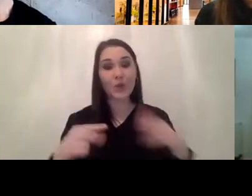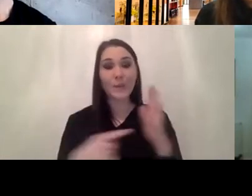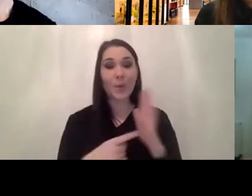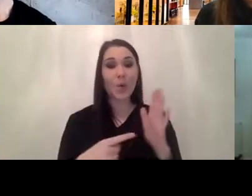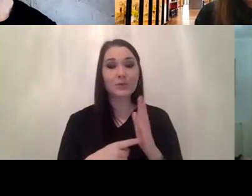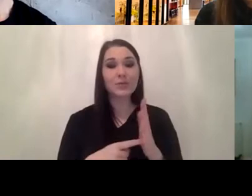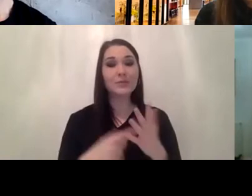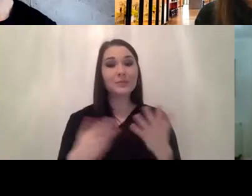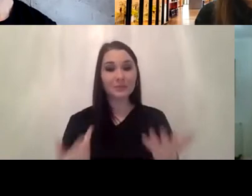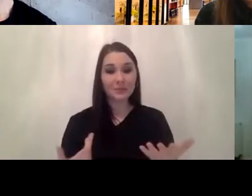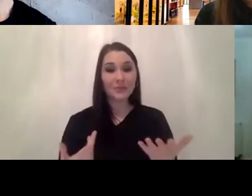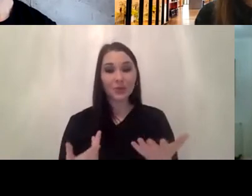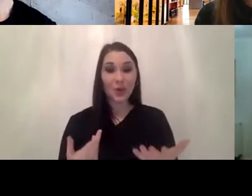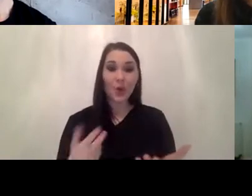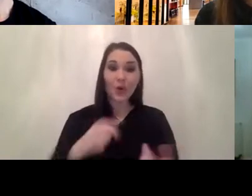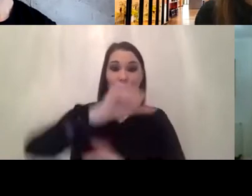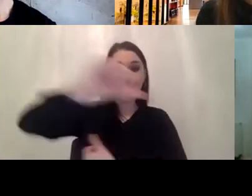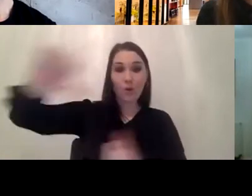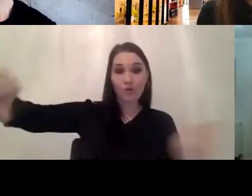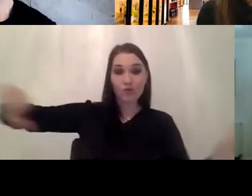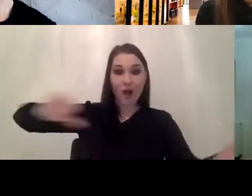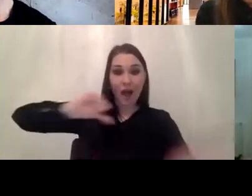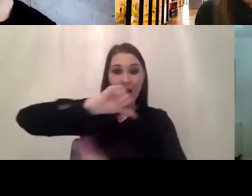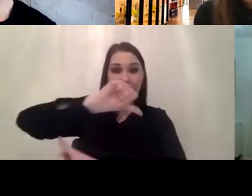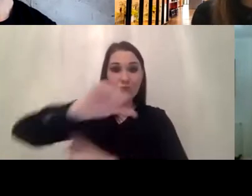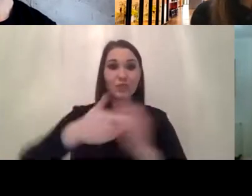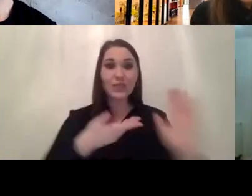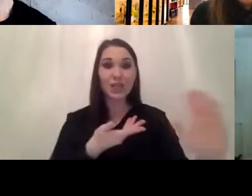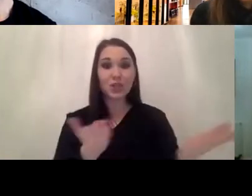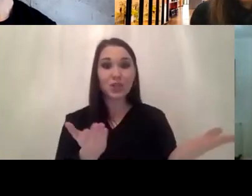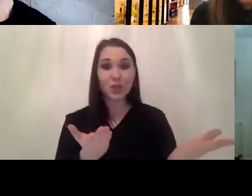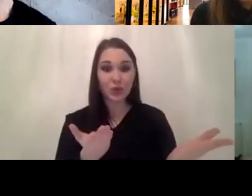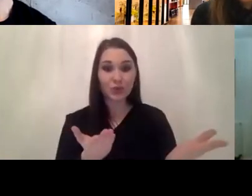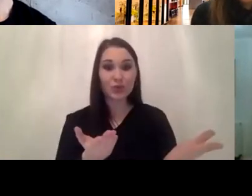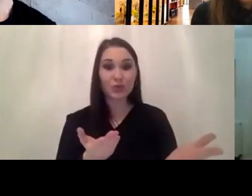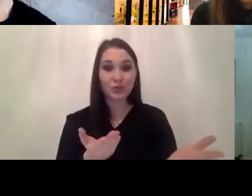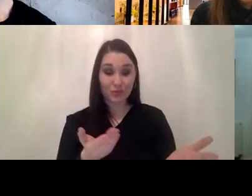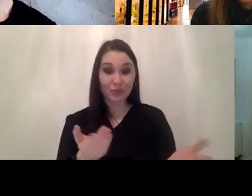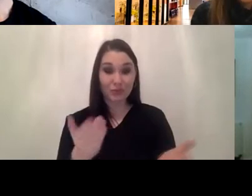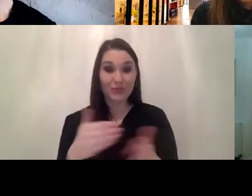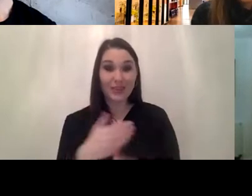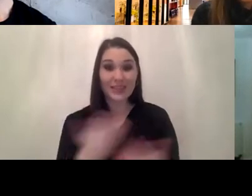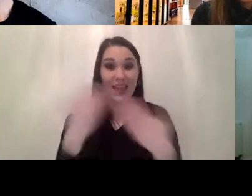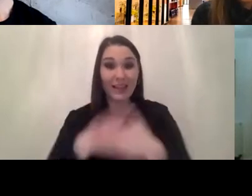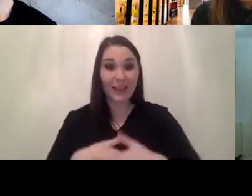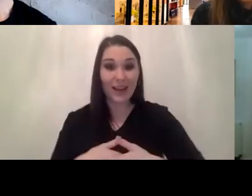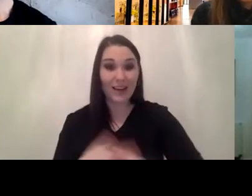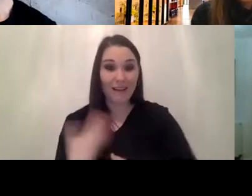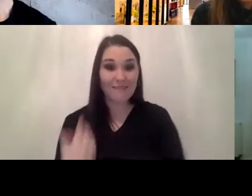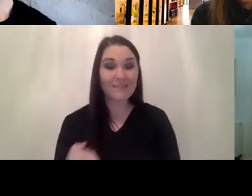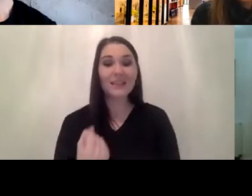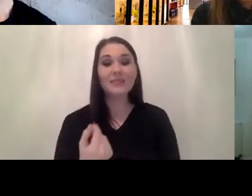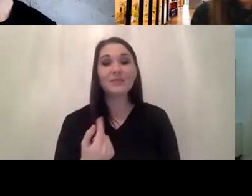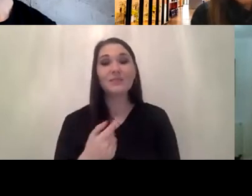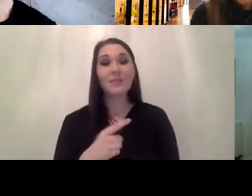to really do that, go around the room, introduce everyone, as obviously you guys have done brilliantly this evening, so that